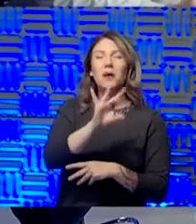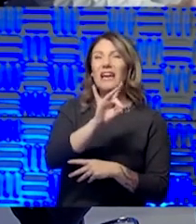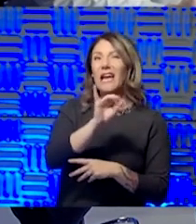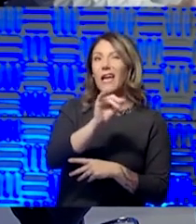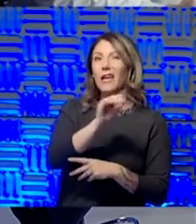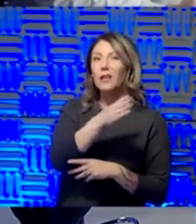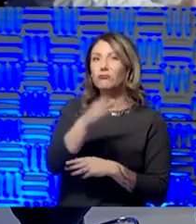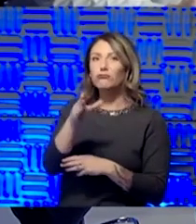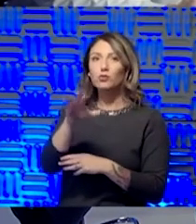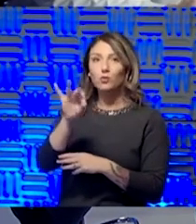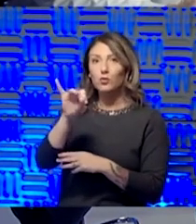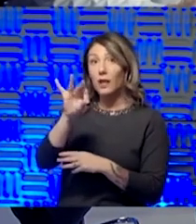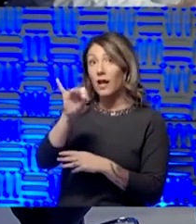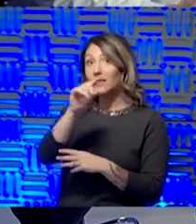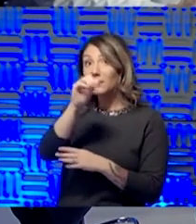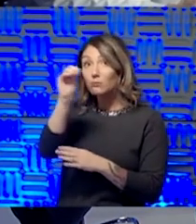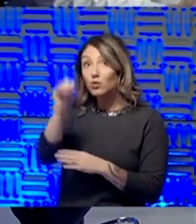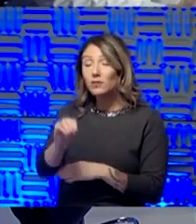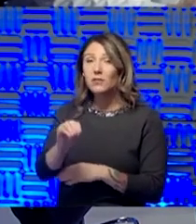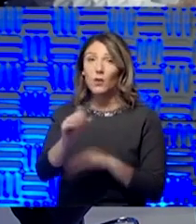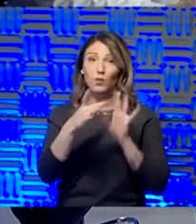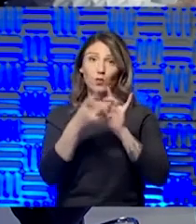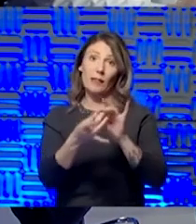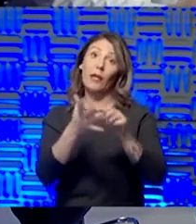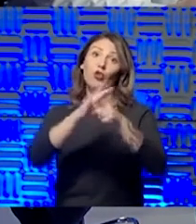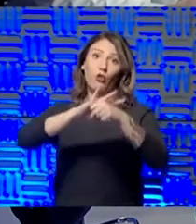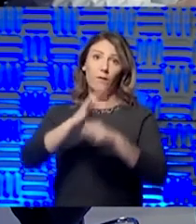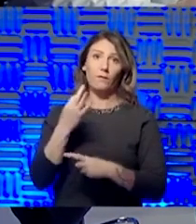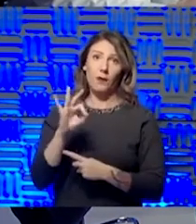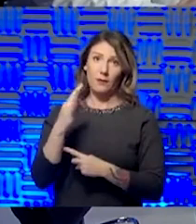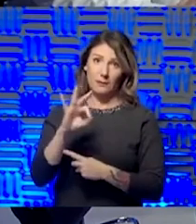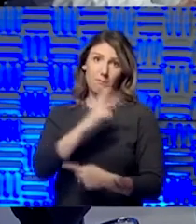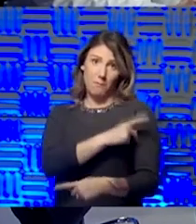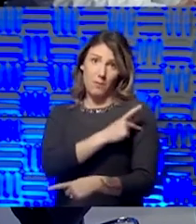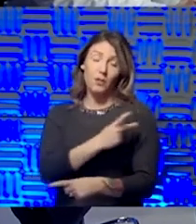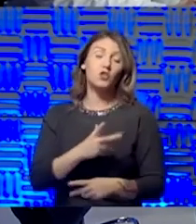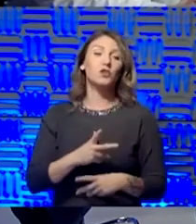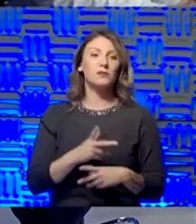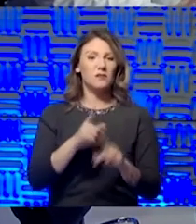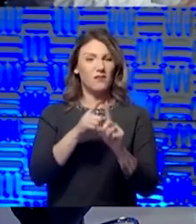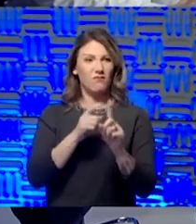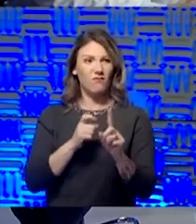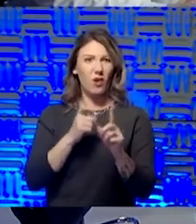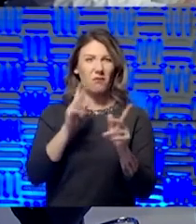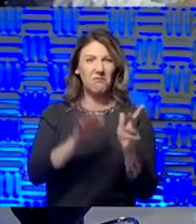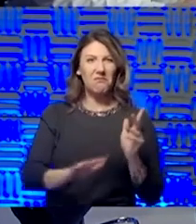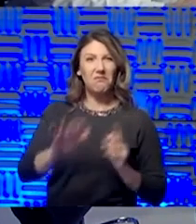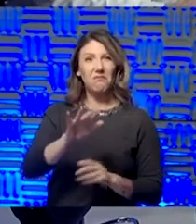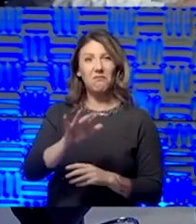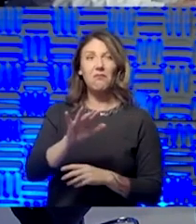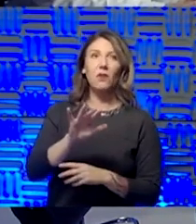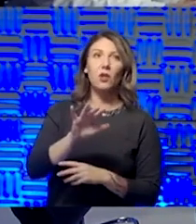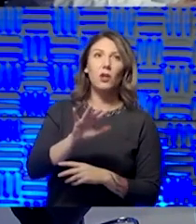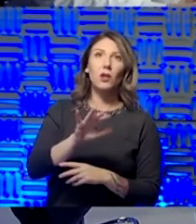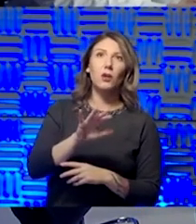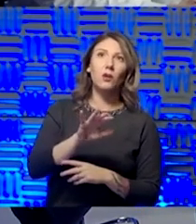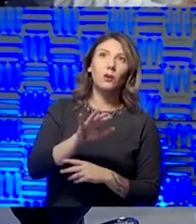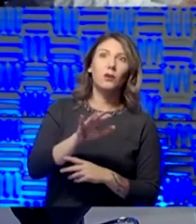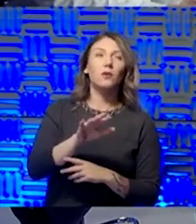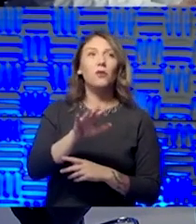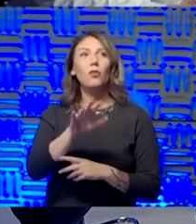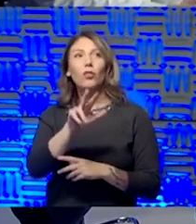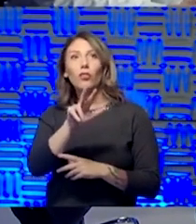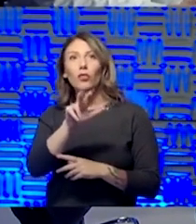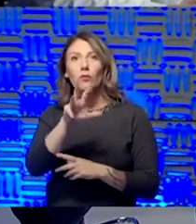hospital was COVID-related patients. And out of those, like I said, roughly between